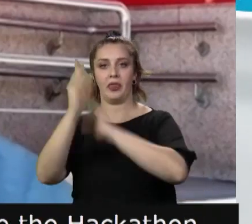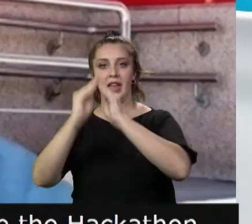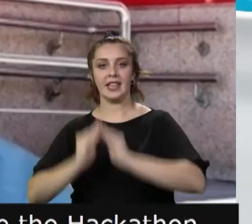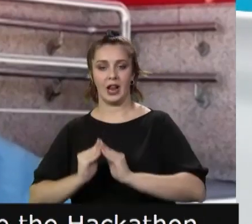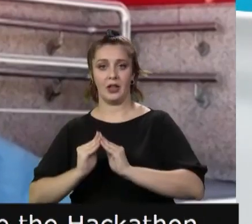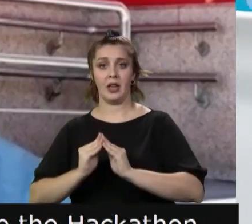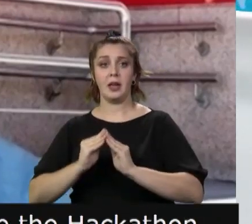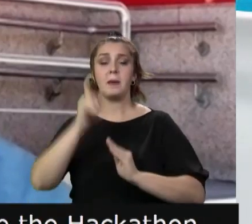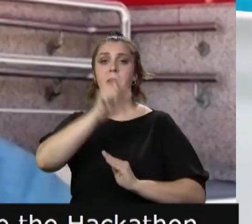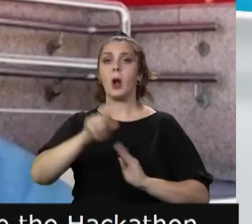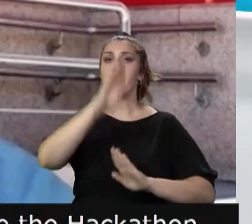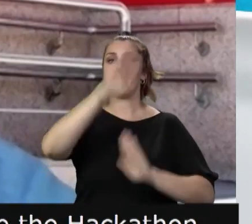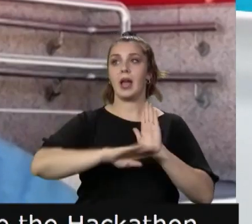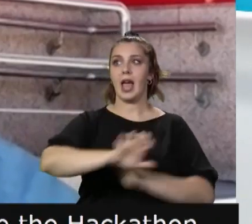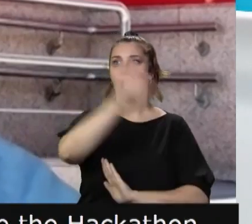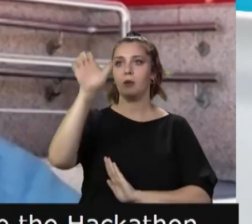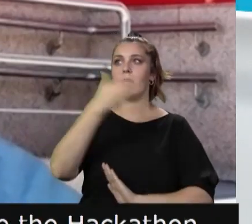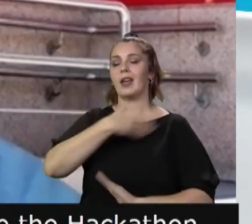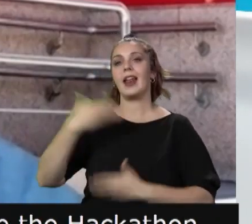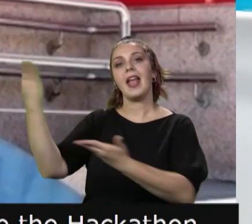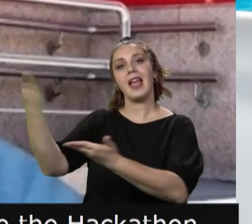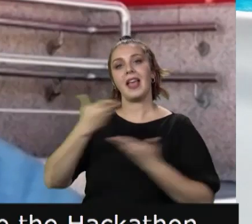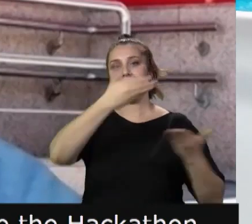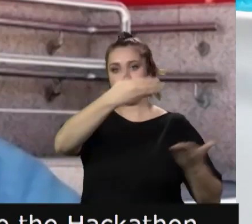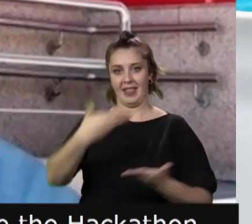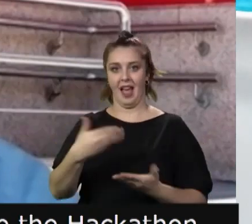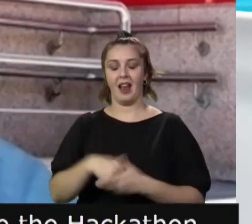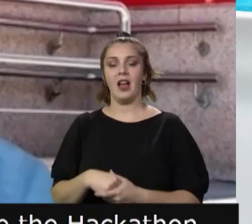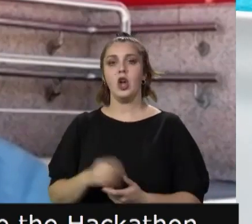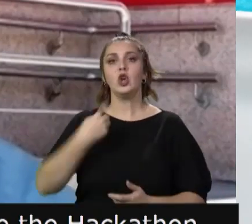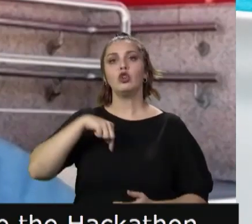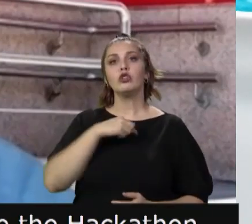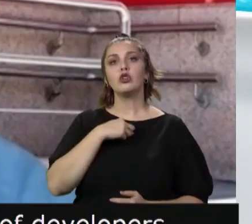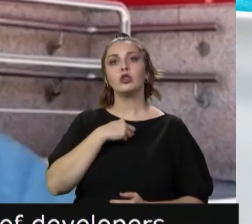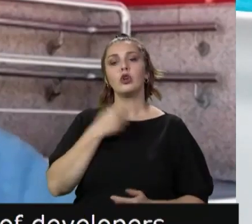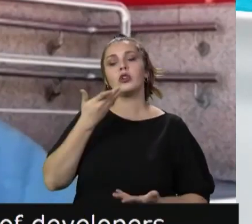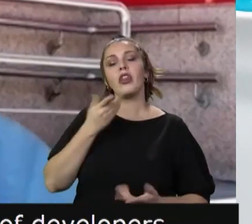developers and European programmers and developers.